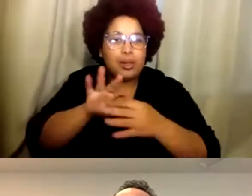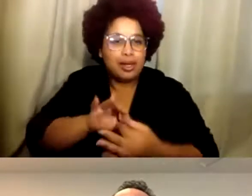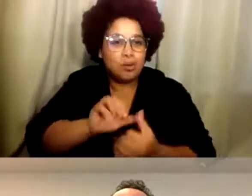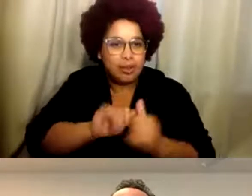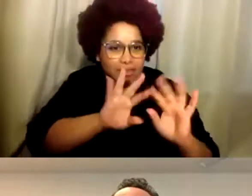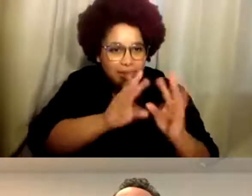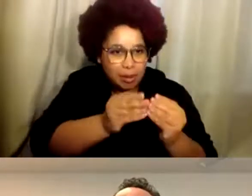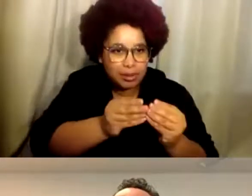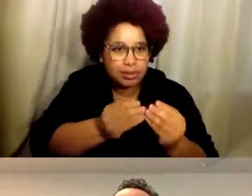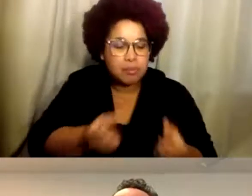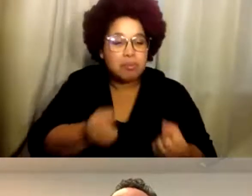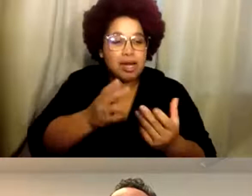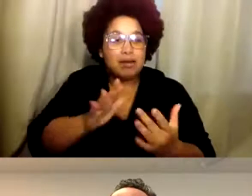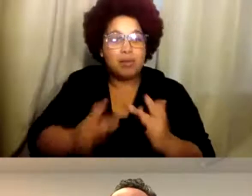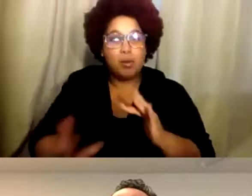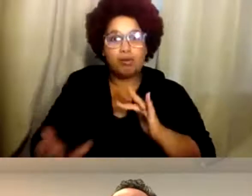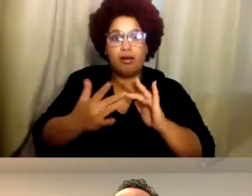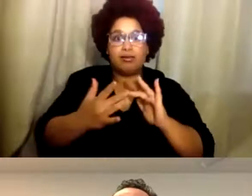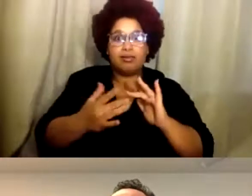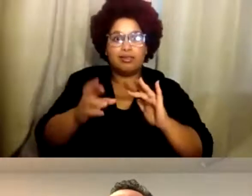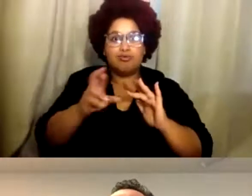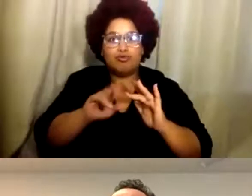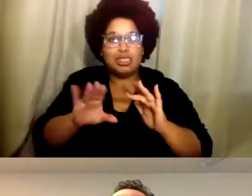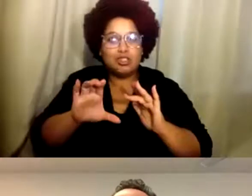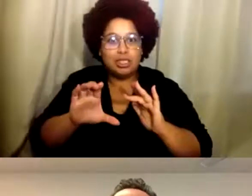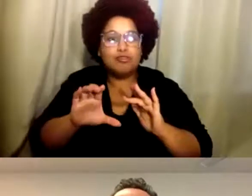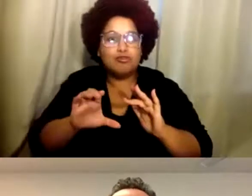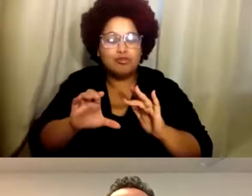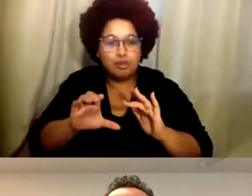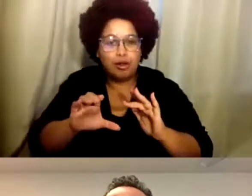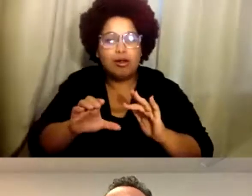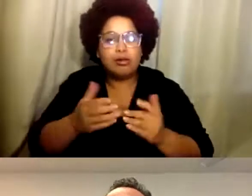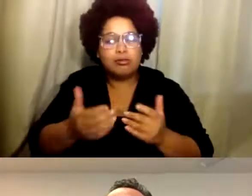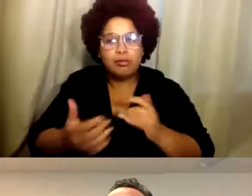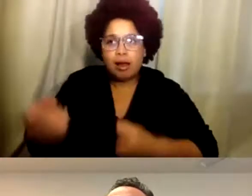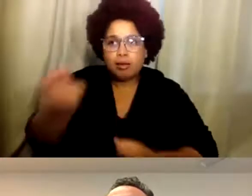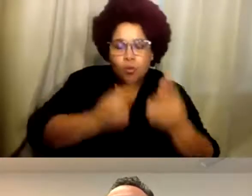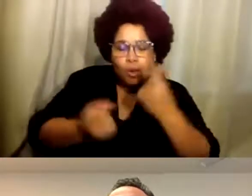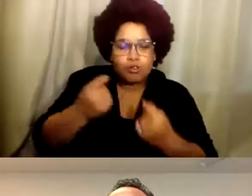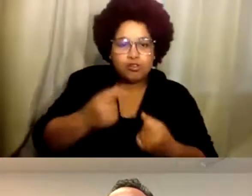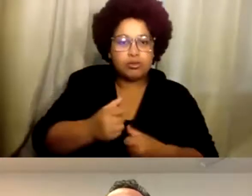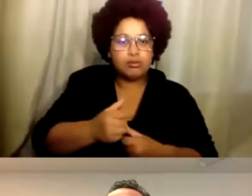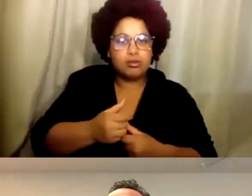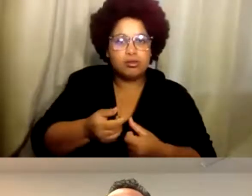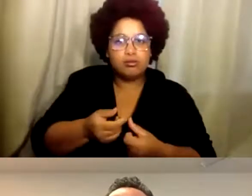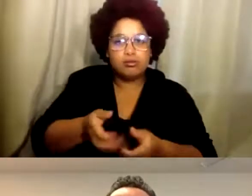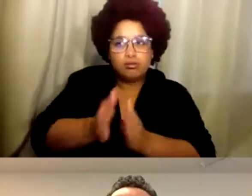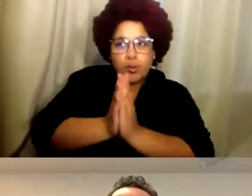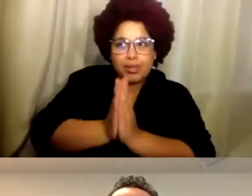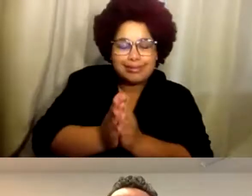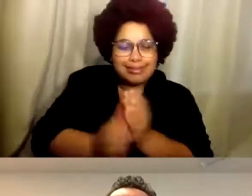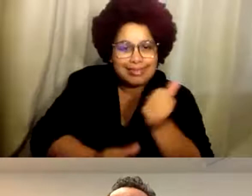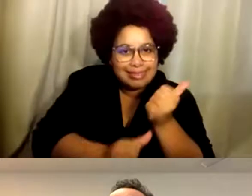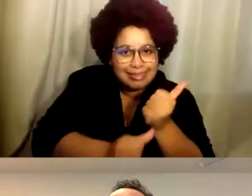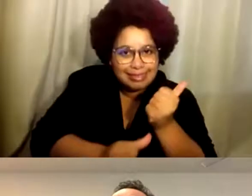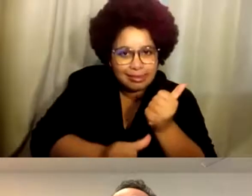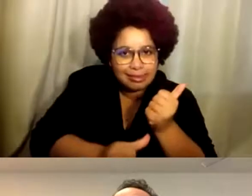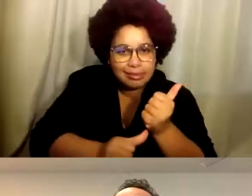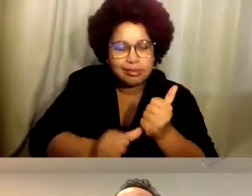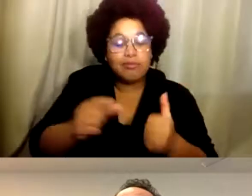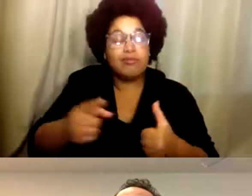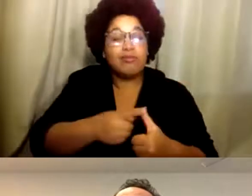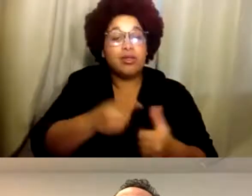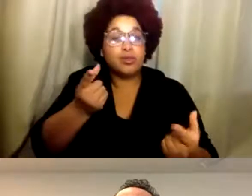families who were contacting the regional center, asking questions and getting assistance. So some of the things we did, well, the first thing we did was we put